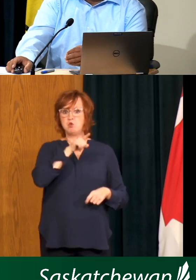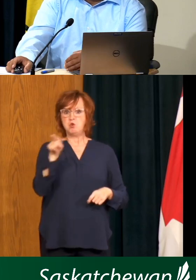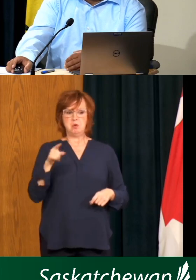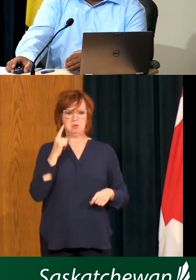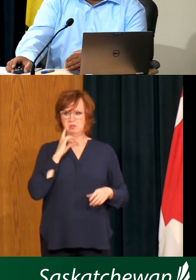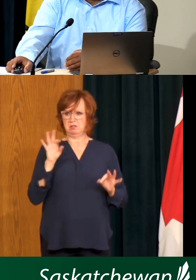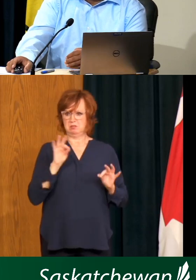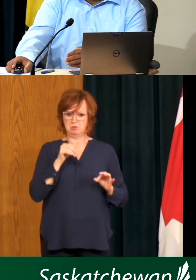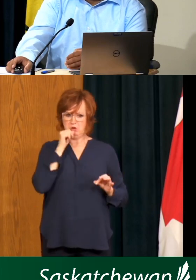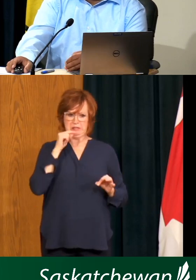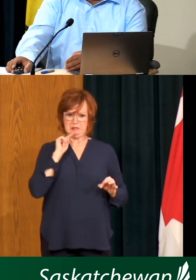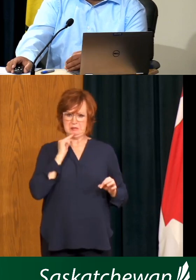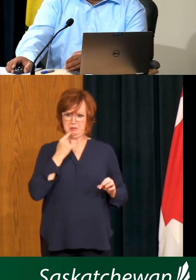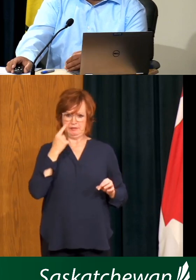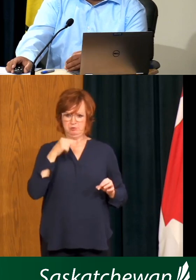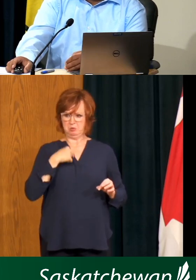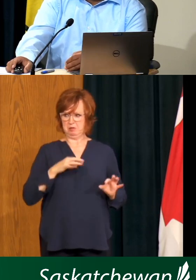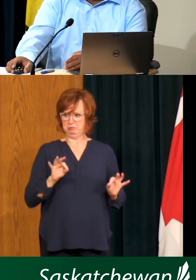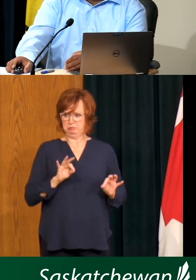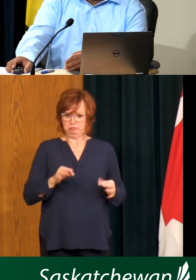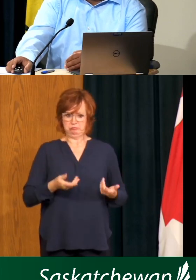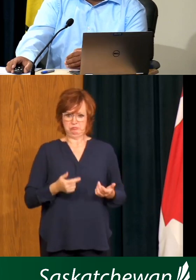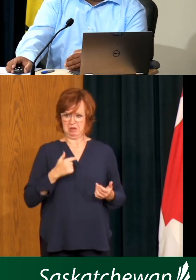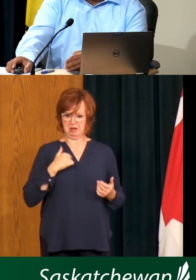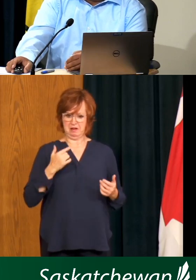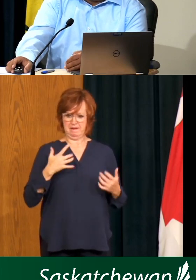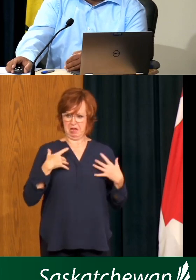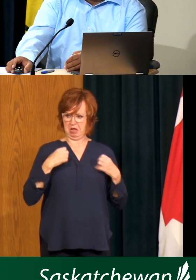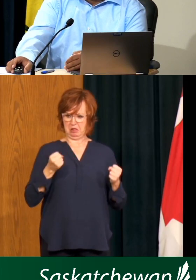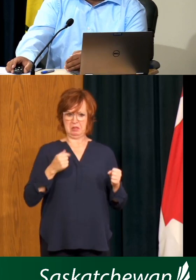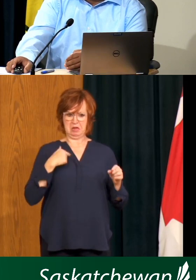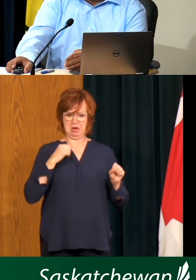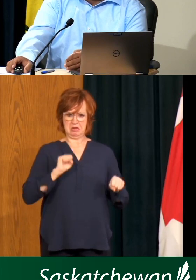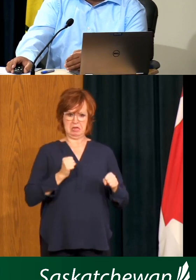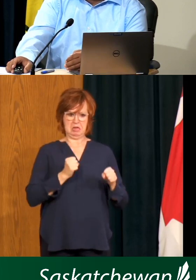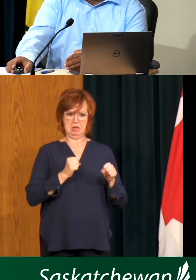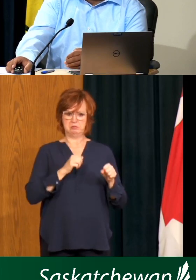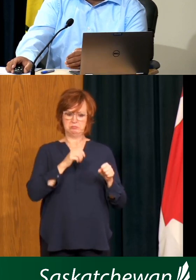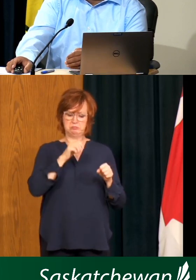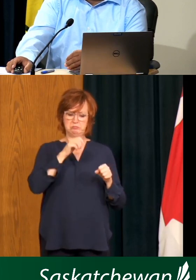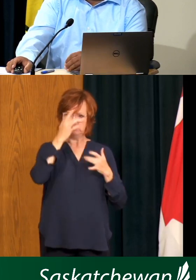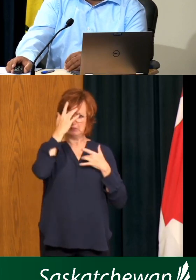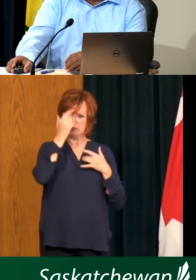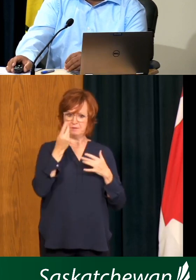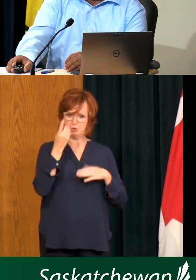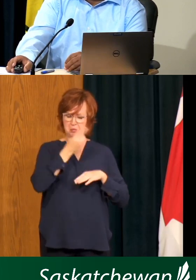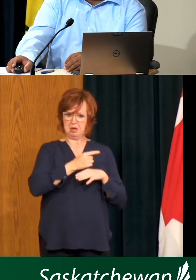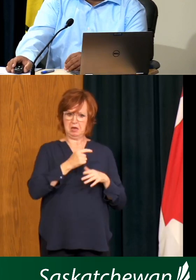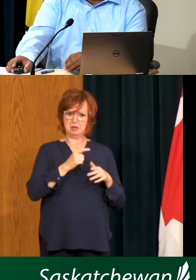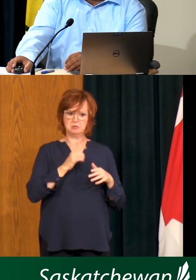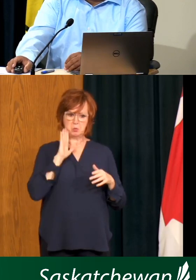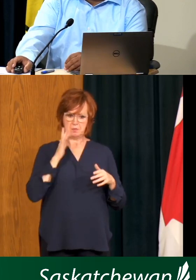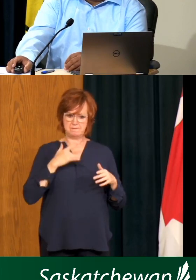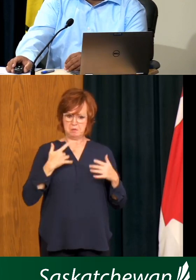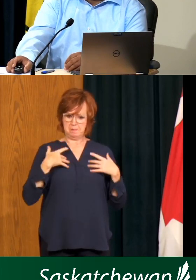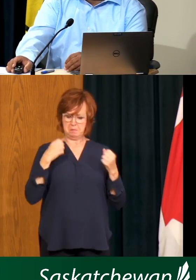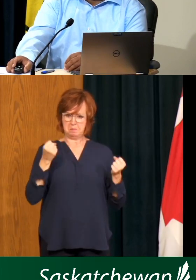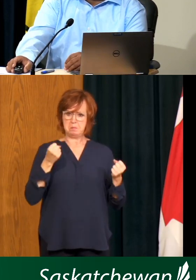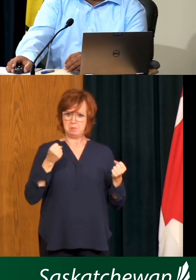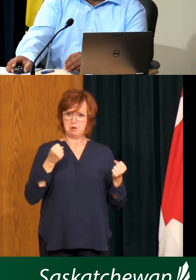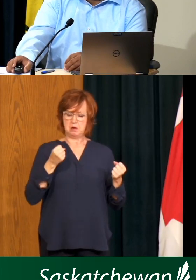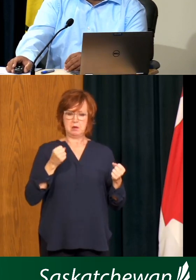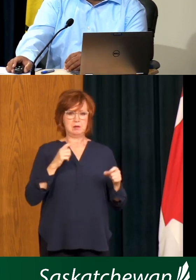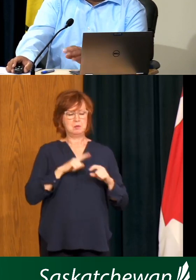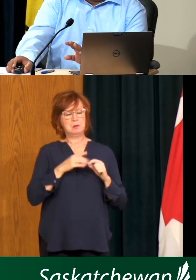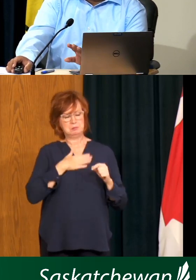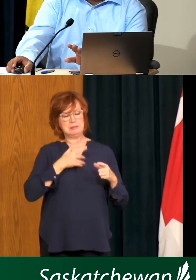that you are tested and public can follow up your contacts is really important, especially if your contacts may be older or higher risk,